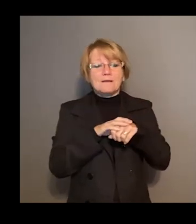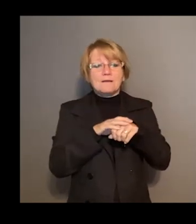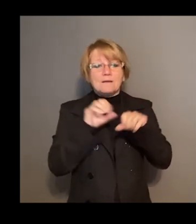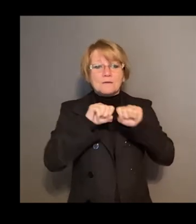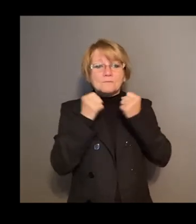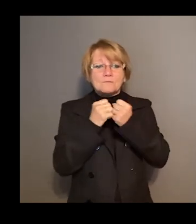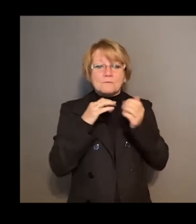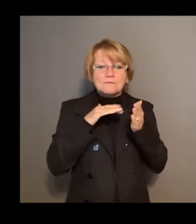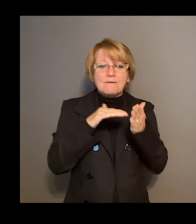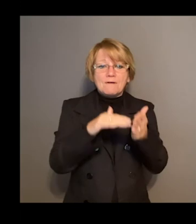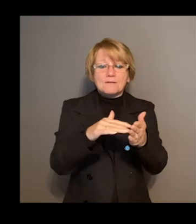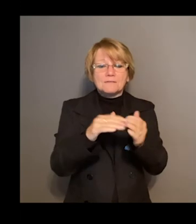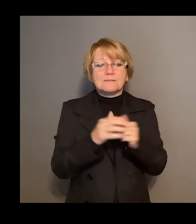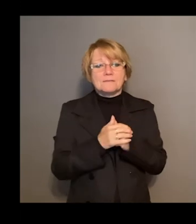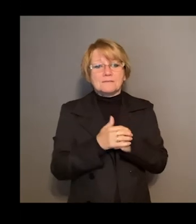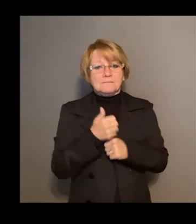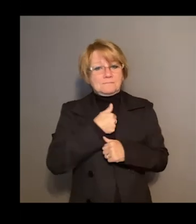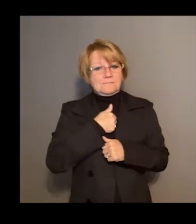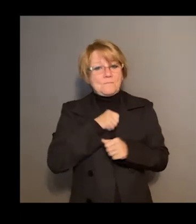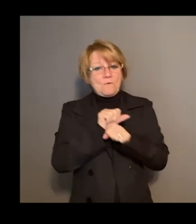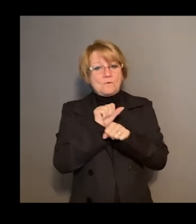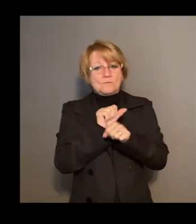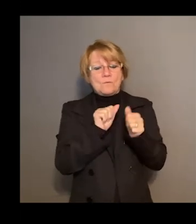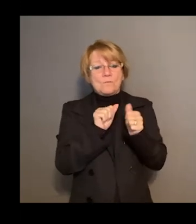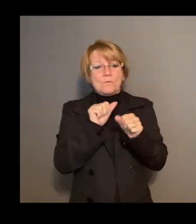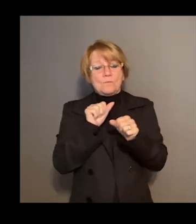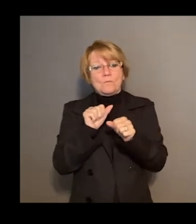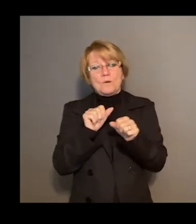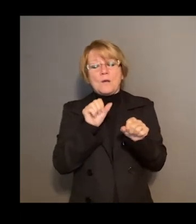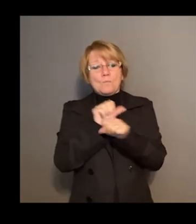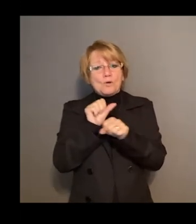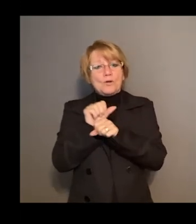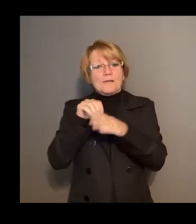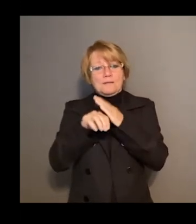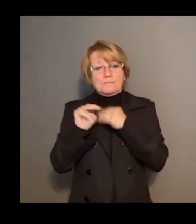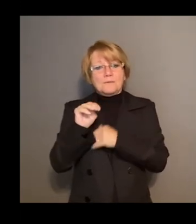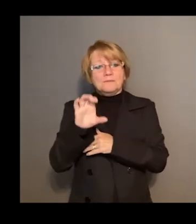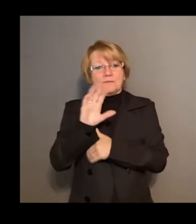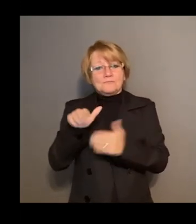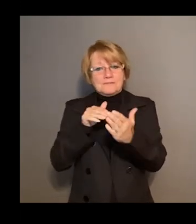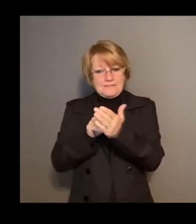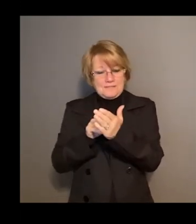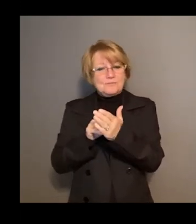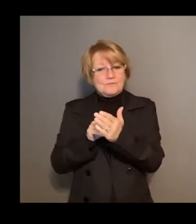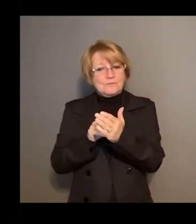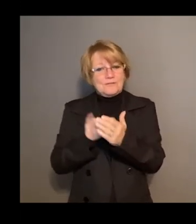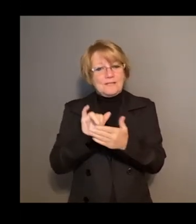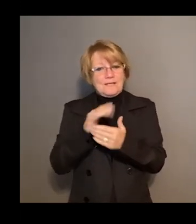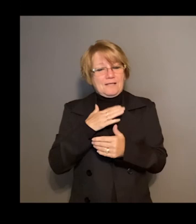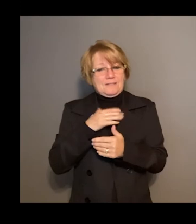a sociology focus. I'm also a work study for the Multicultural Center,